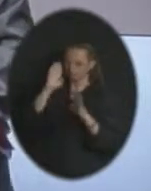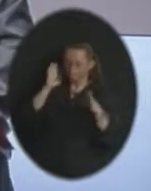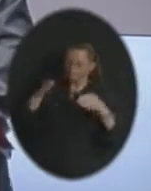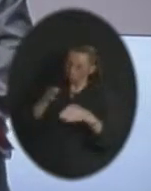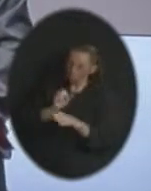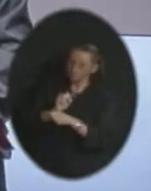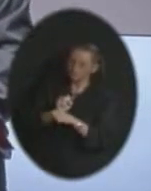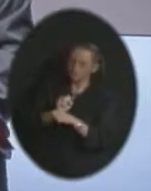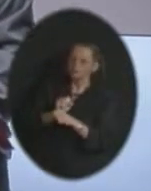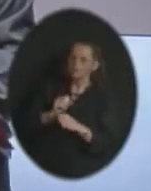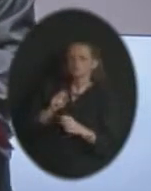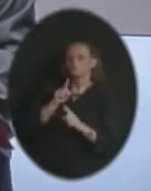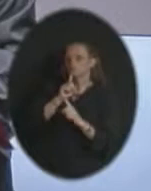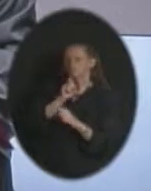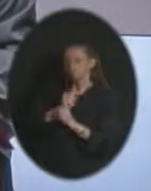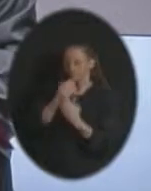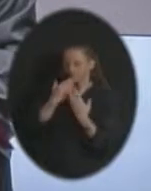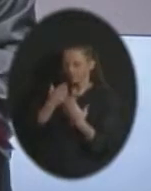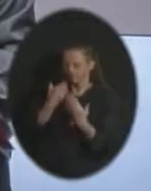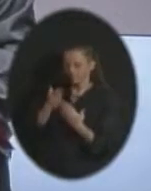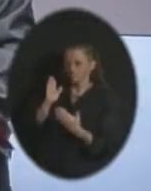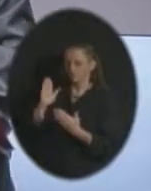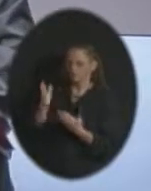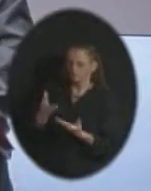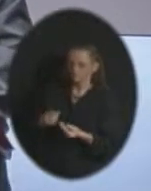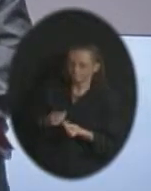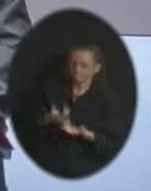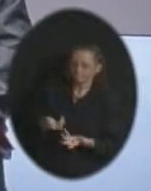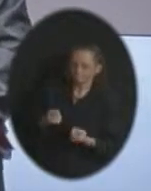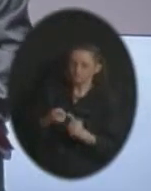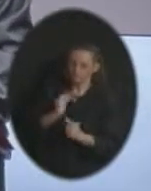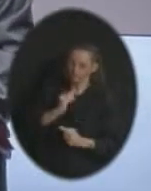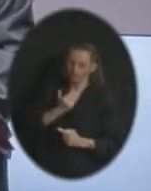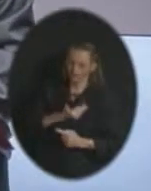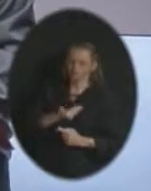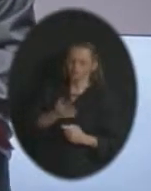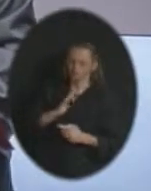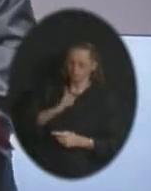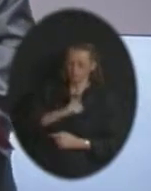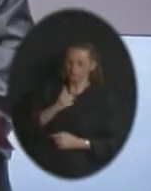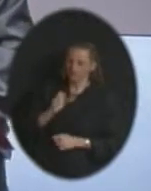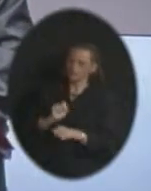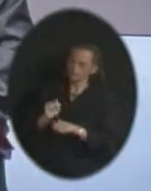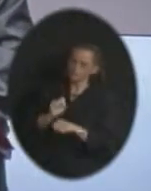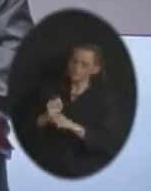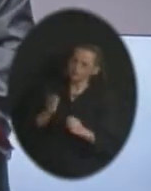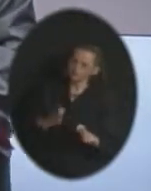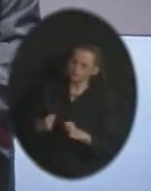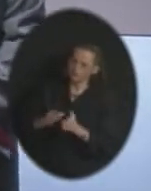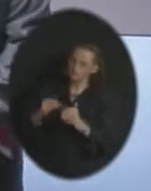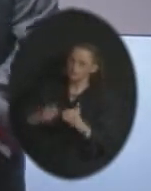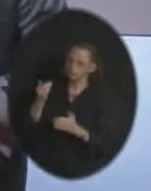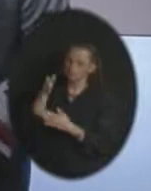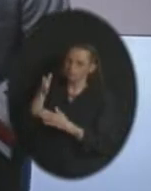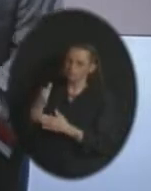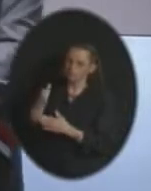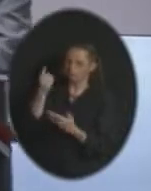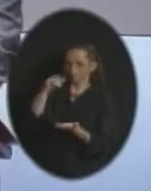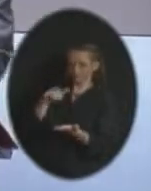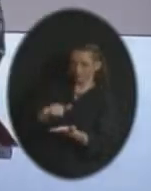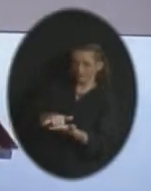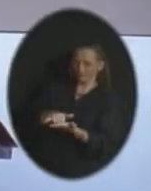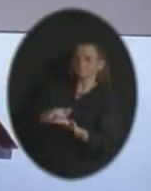grateful for the contributions that you've made to the work of preparing our students for the future. And for that, Rita, we thank you.